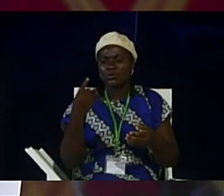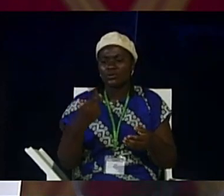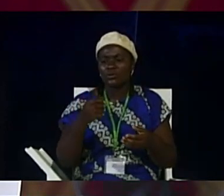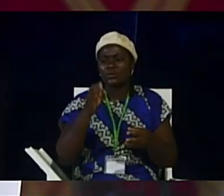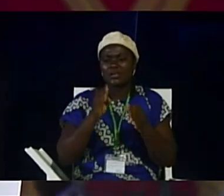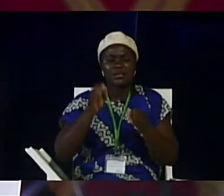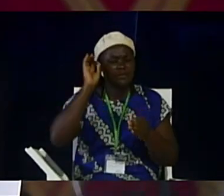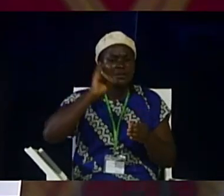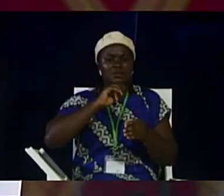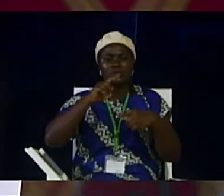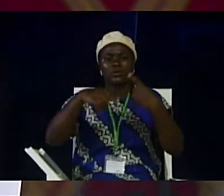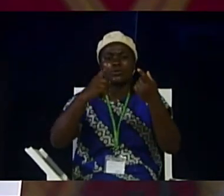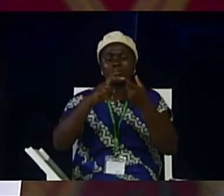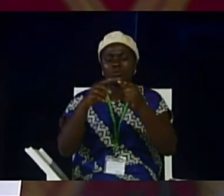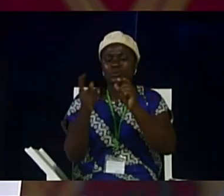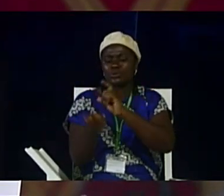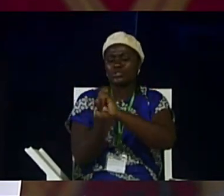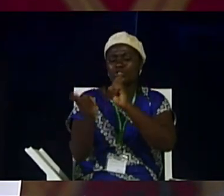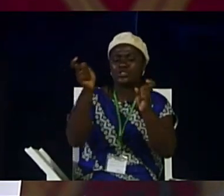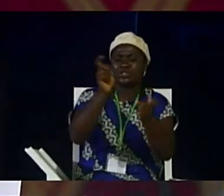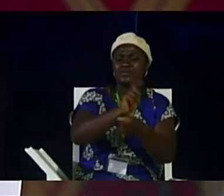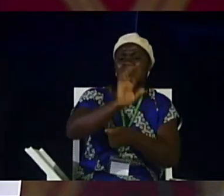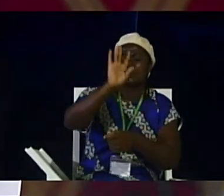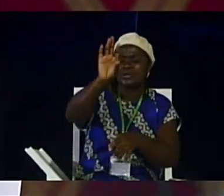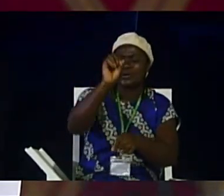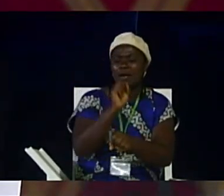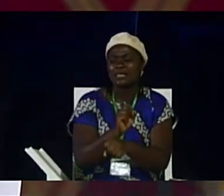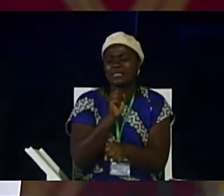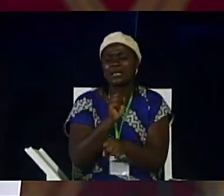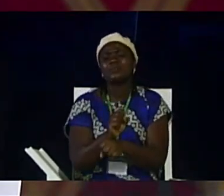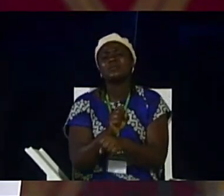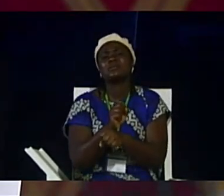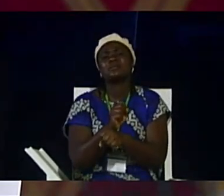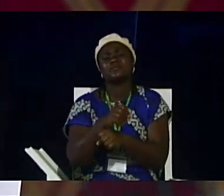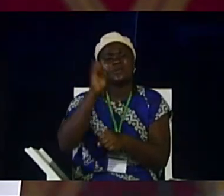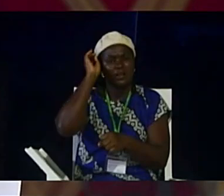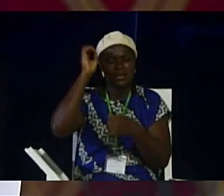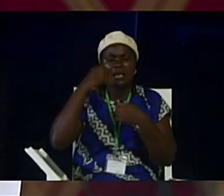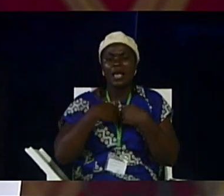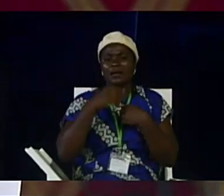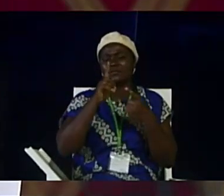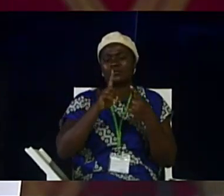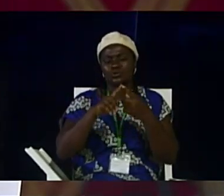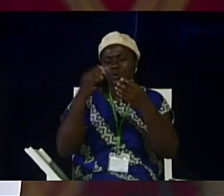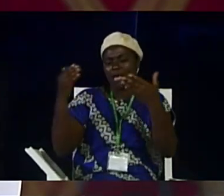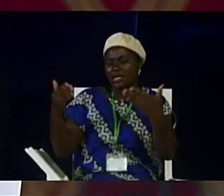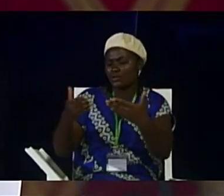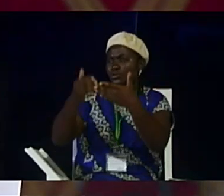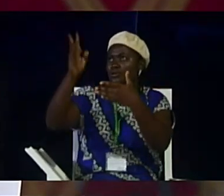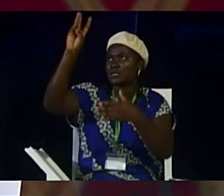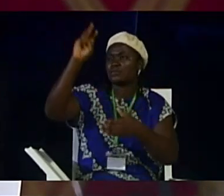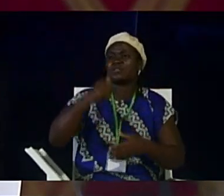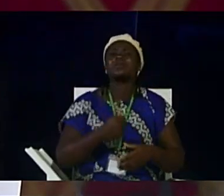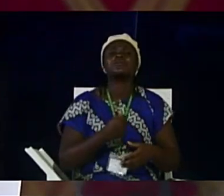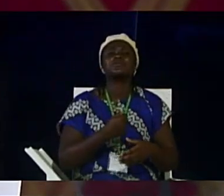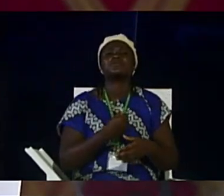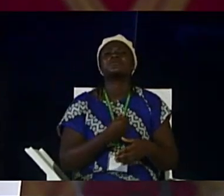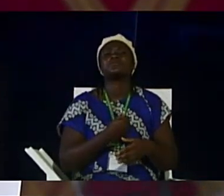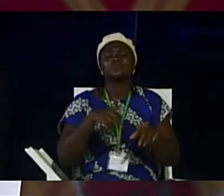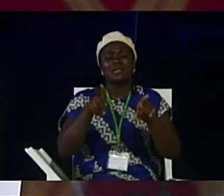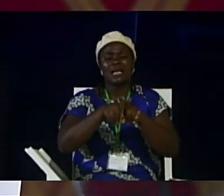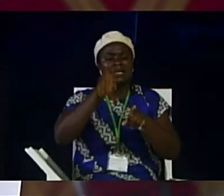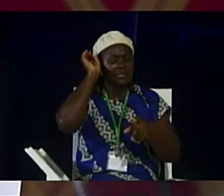to shift your assignment, he has to reintroduce himself. As he